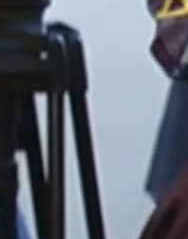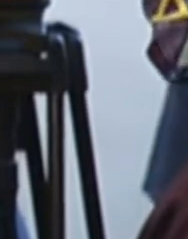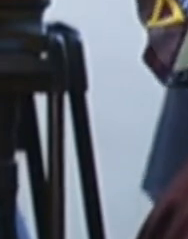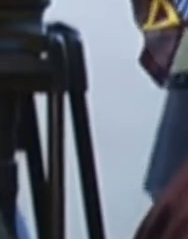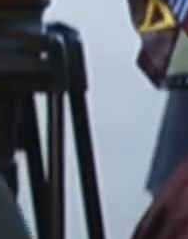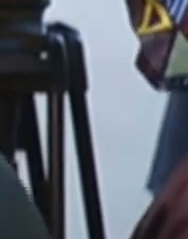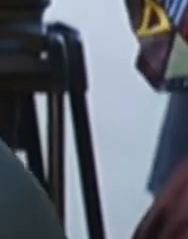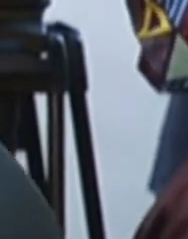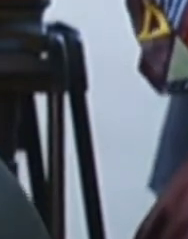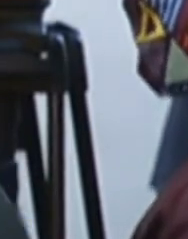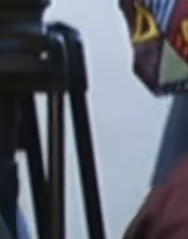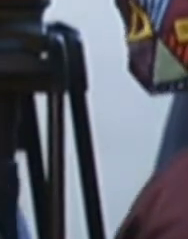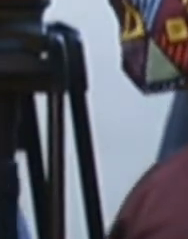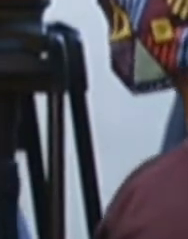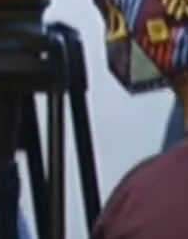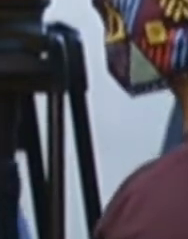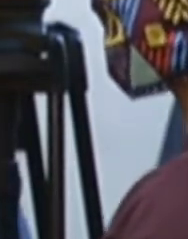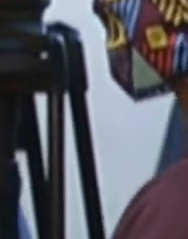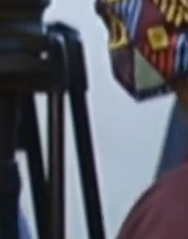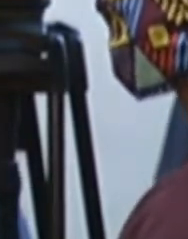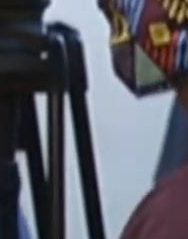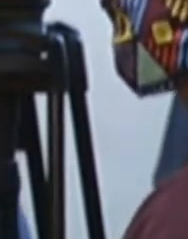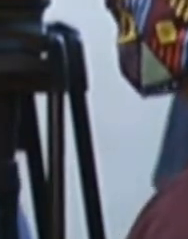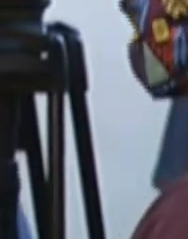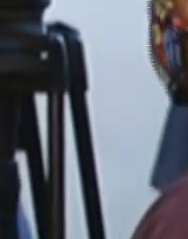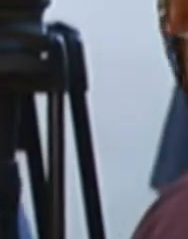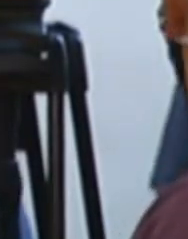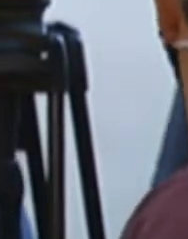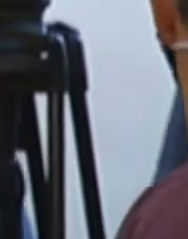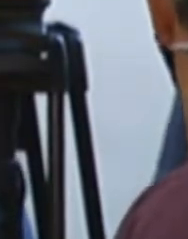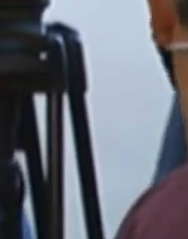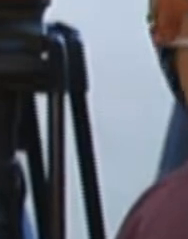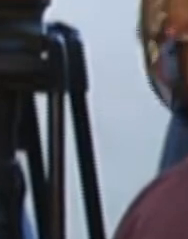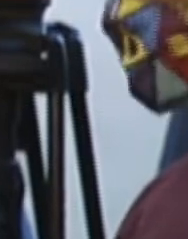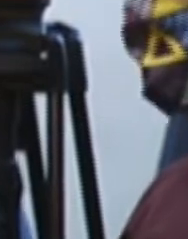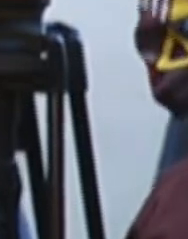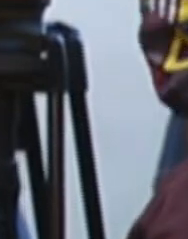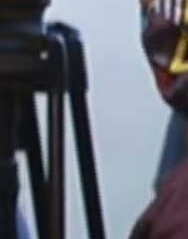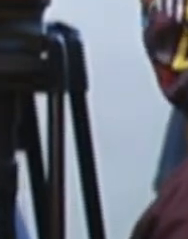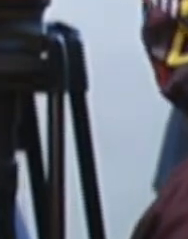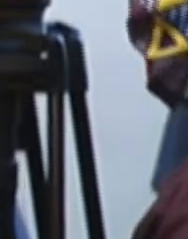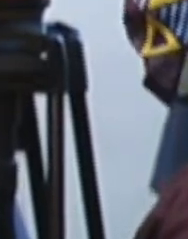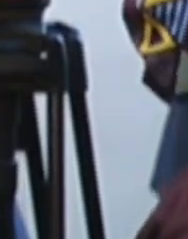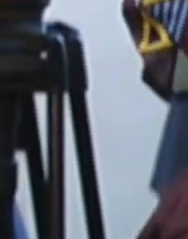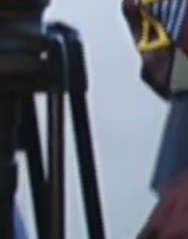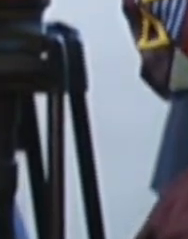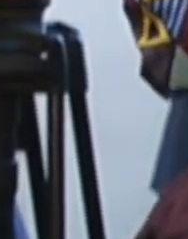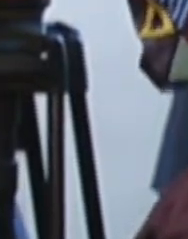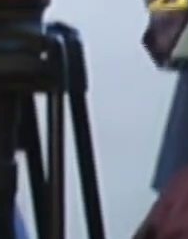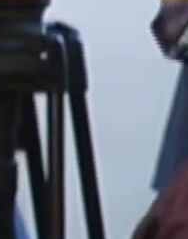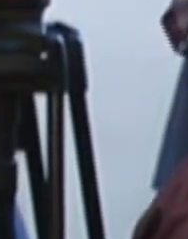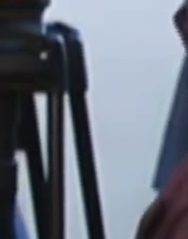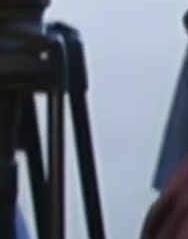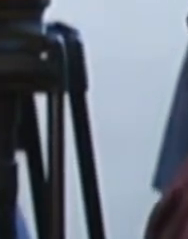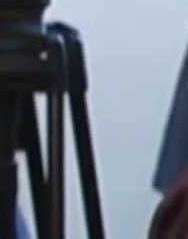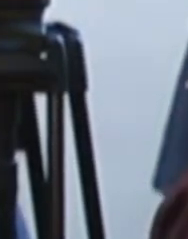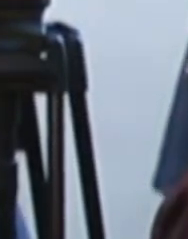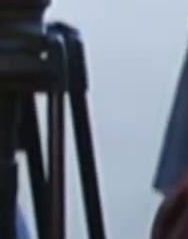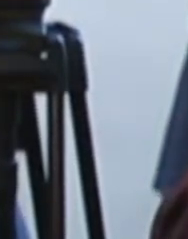that issue. The whole night of Sunday, yesterday it was